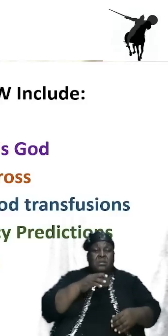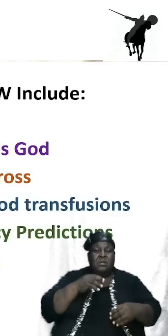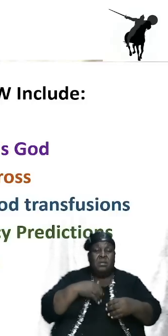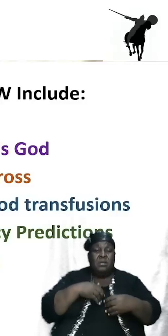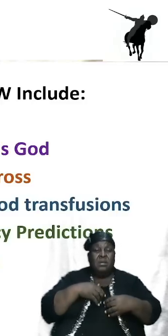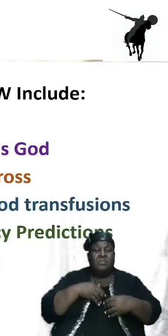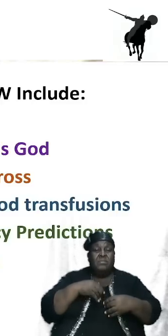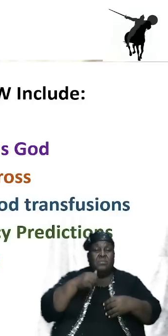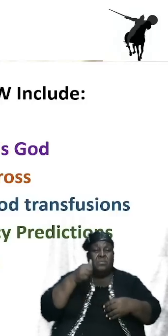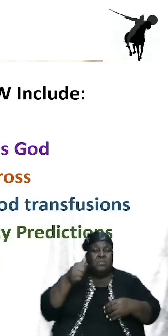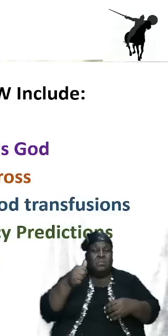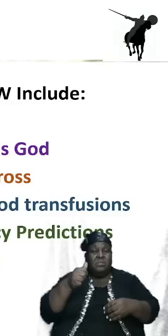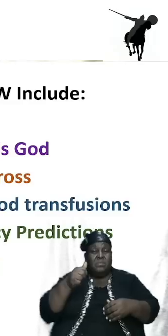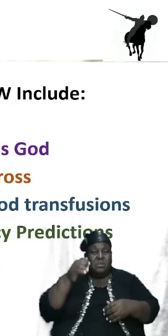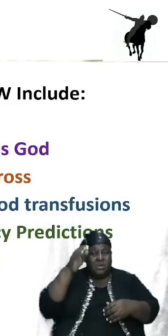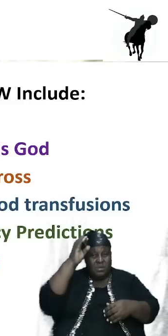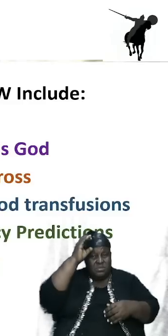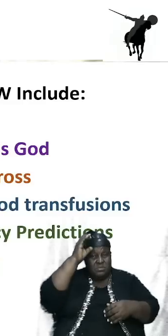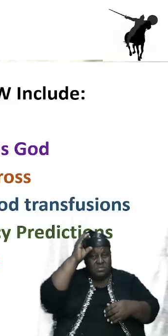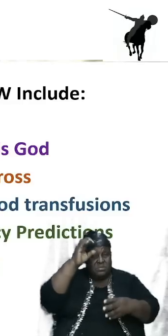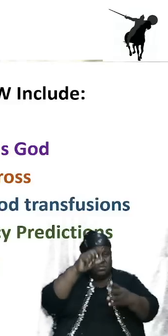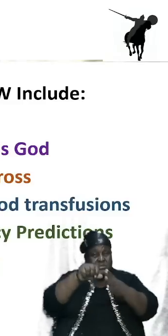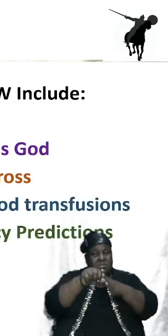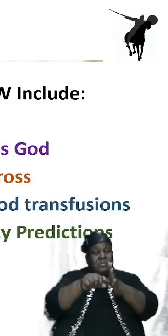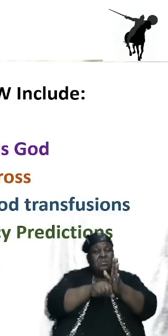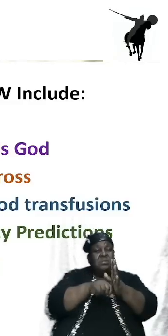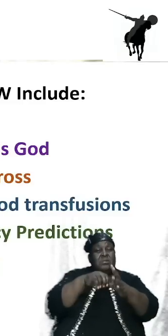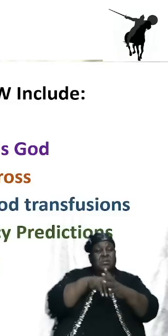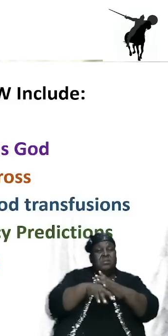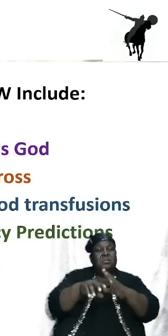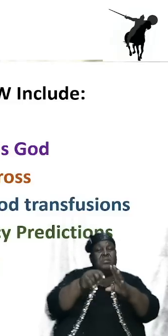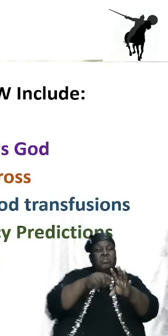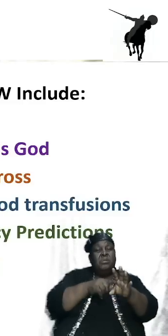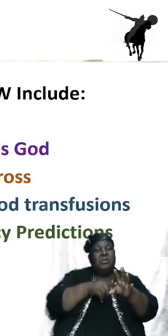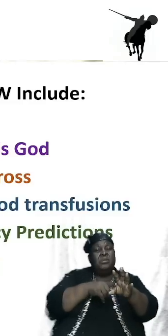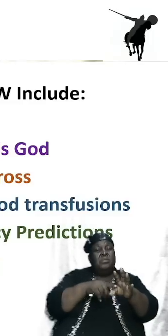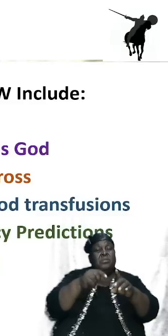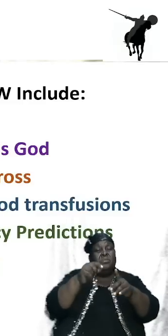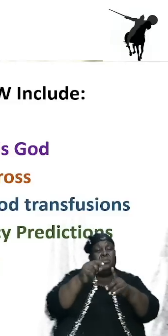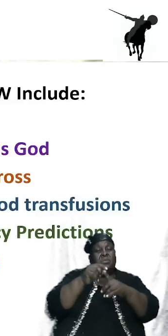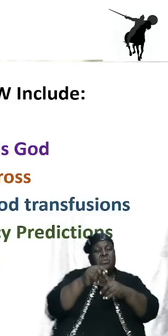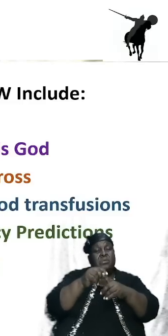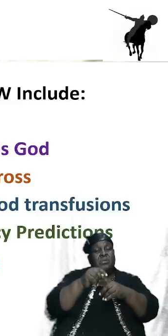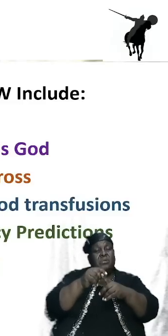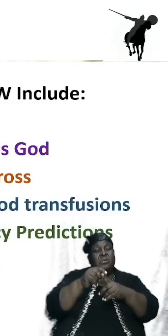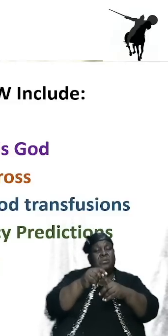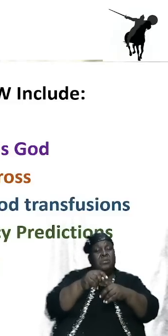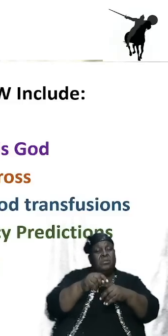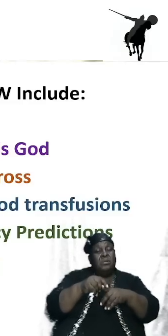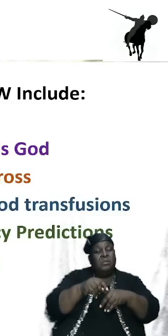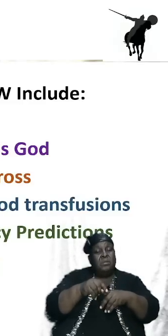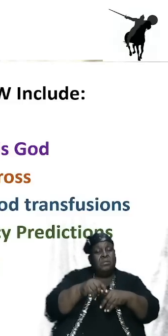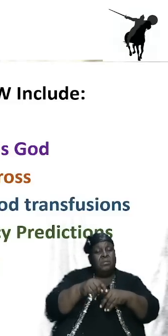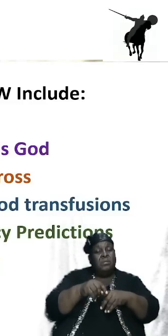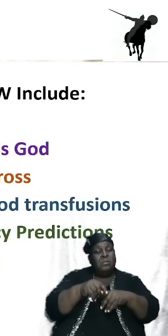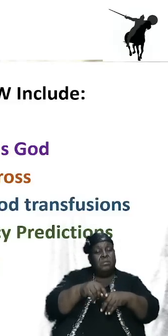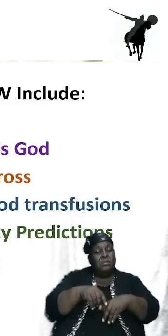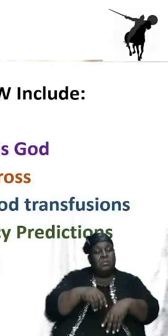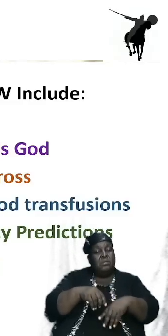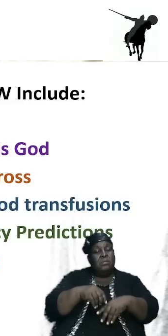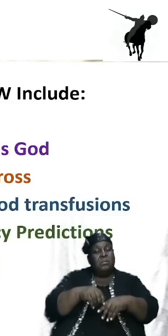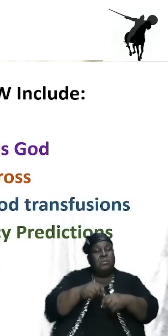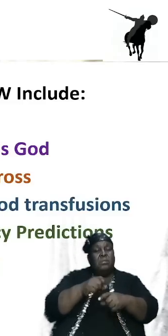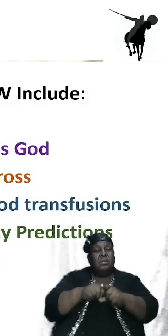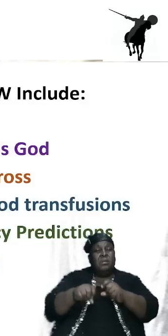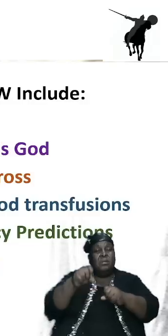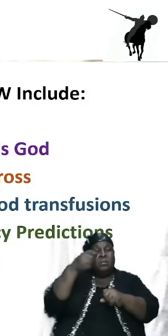concept of scripture. Where the Bible said, in the beginning was the Word, and the Word was with God, and the Word was God. They say, in the beginning was the Word, and the Word was with God, and the Word